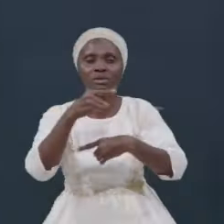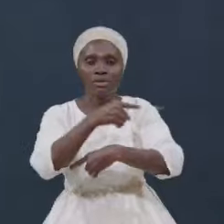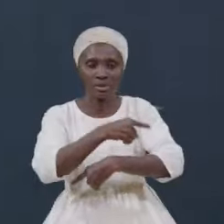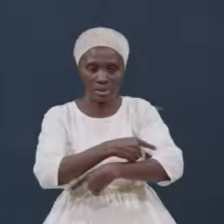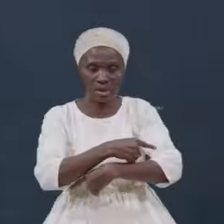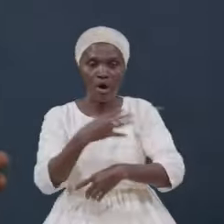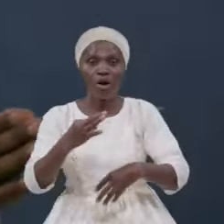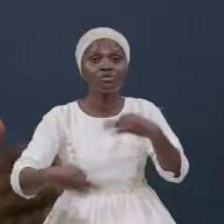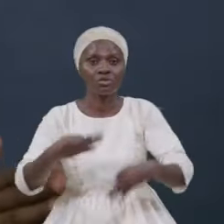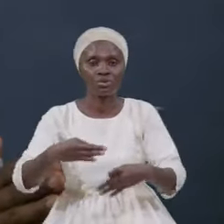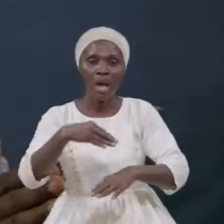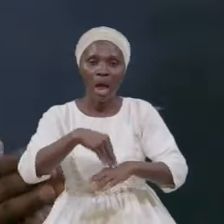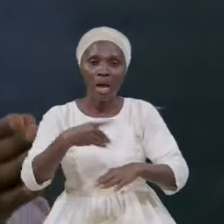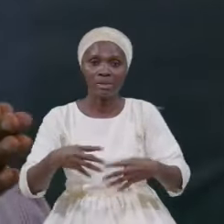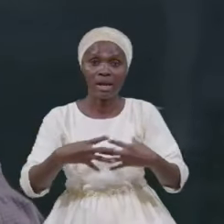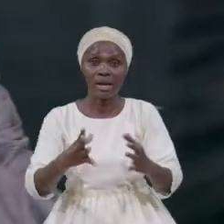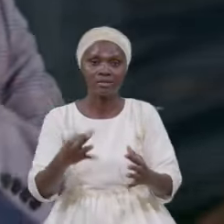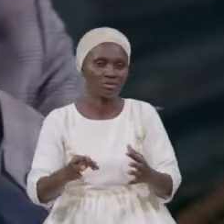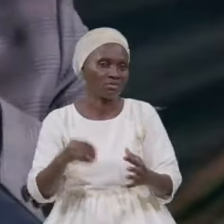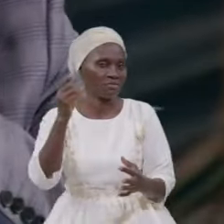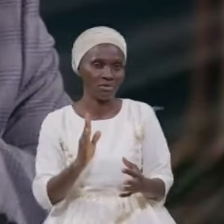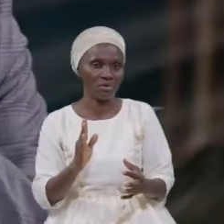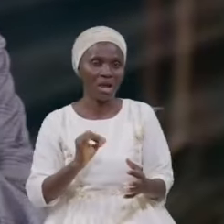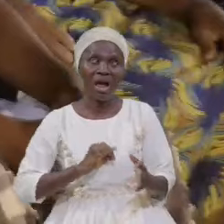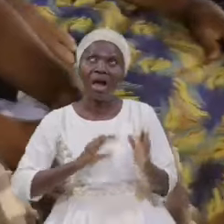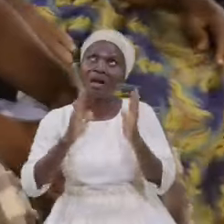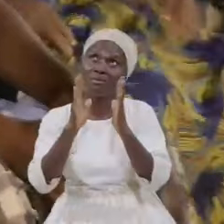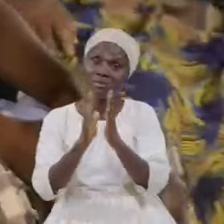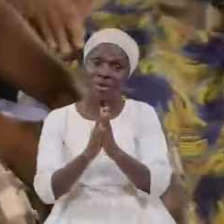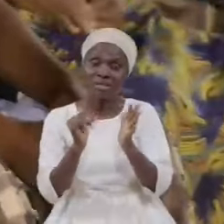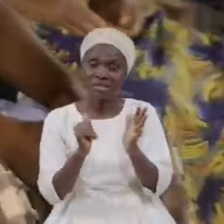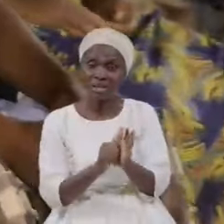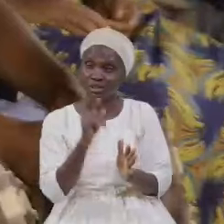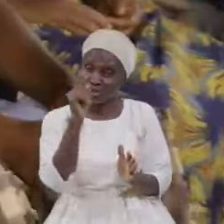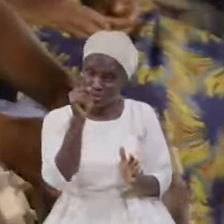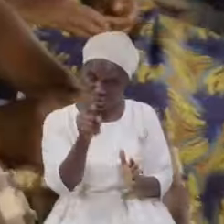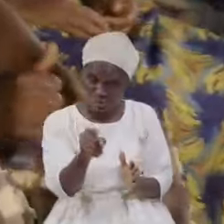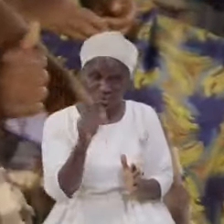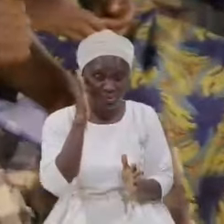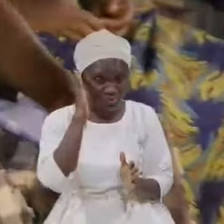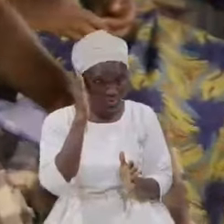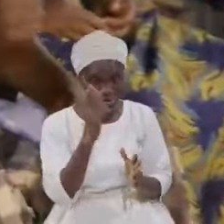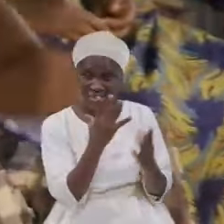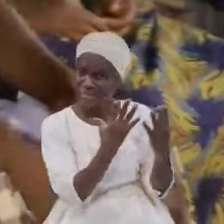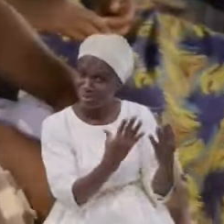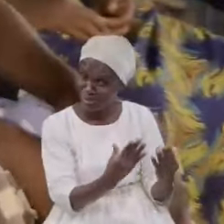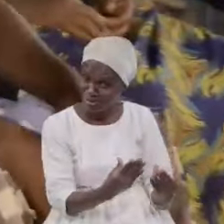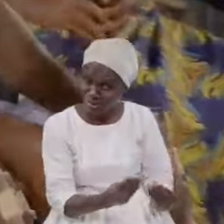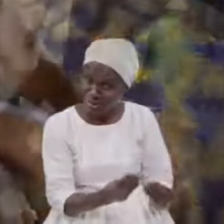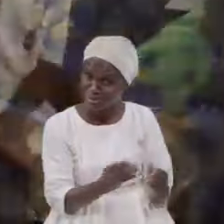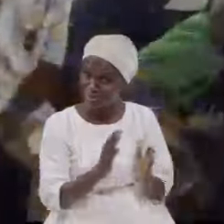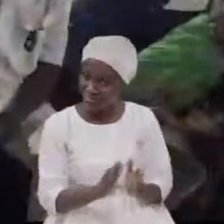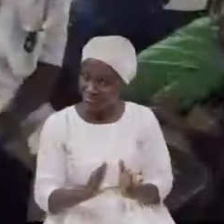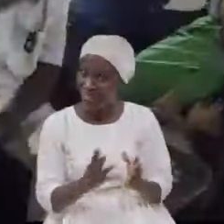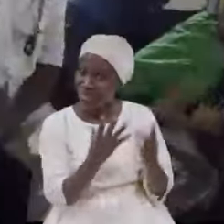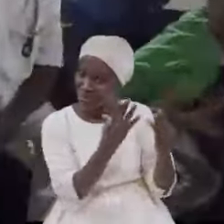pray you will settle everything today. Yeah. Am I talking to somebody there? Yeah.